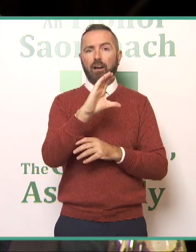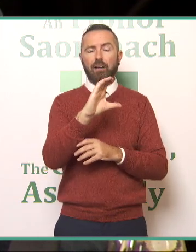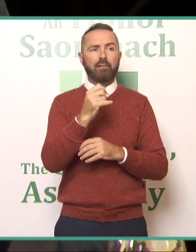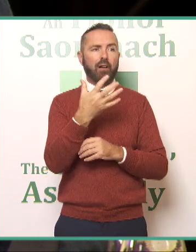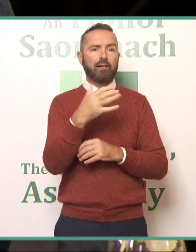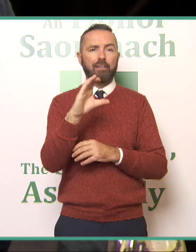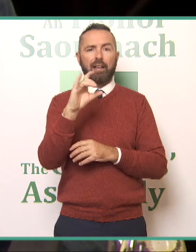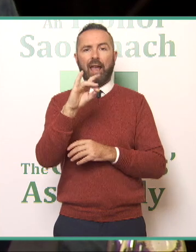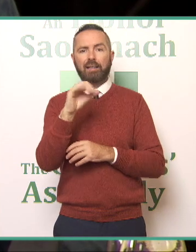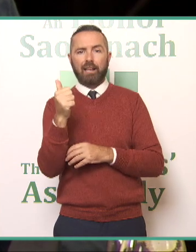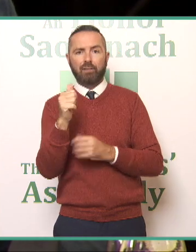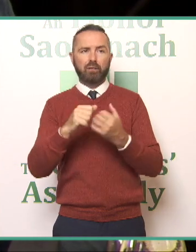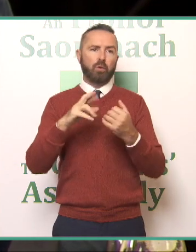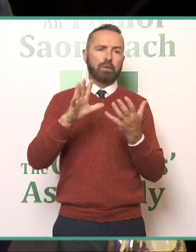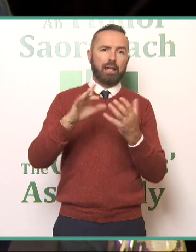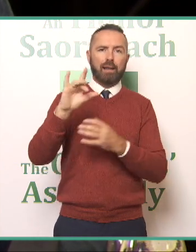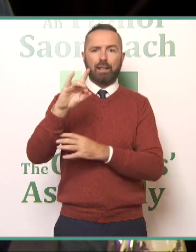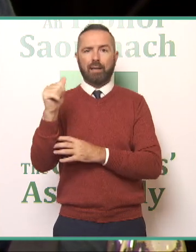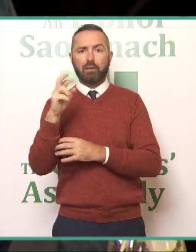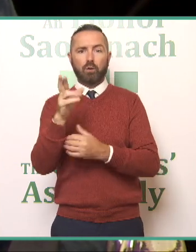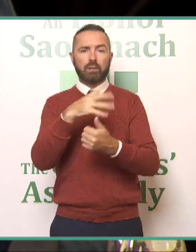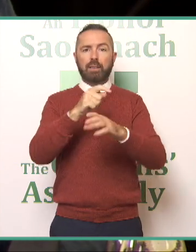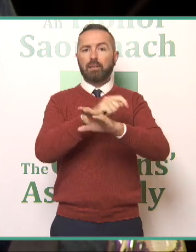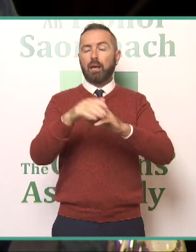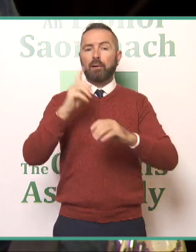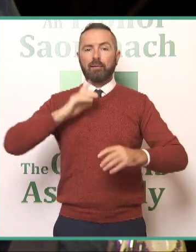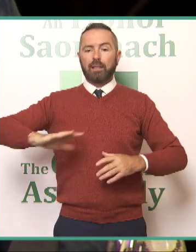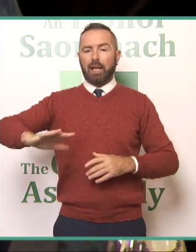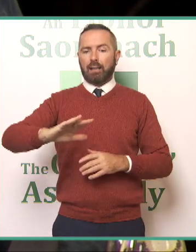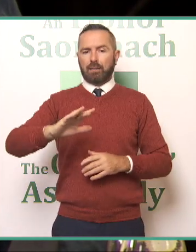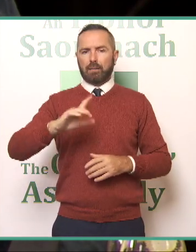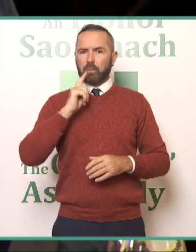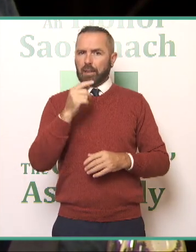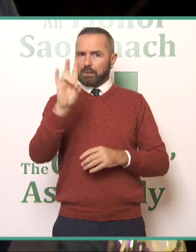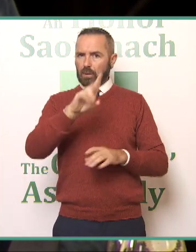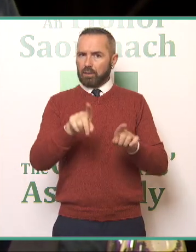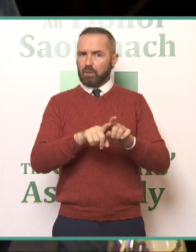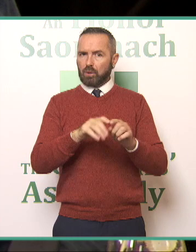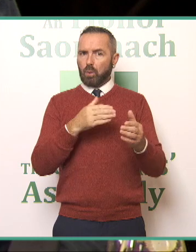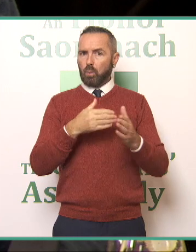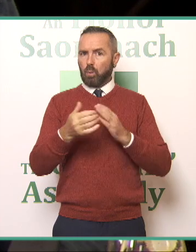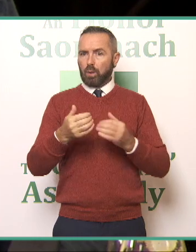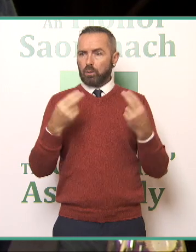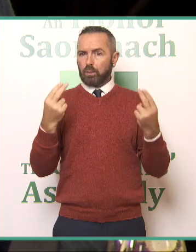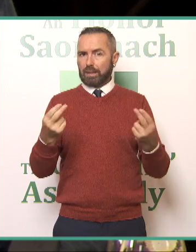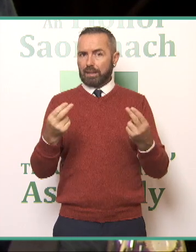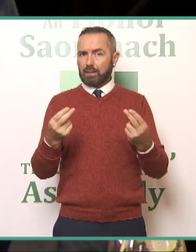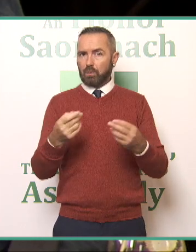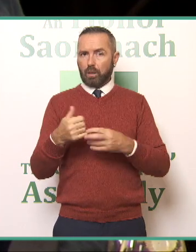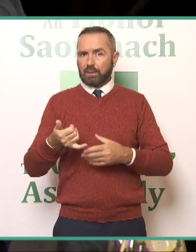hectares, or you'll have to have certain type of land. And that's a question too of what sort of eligibility criteria do you want,